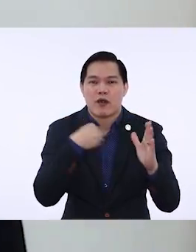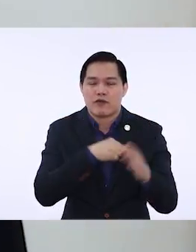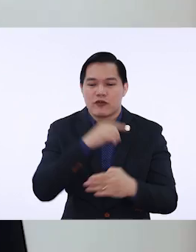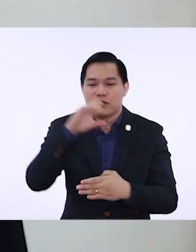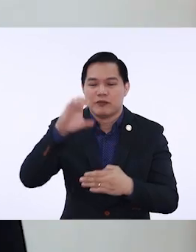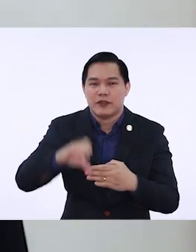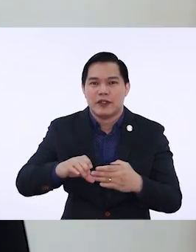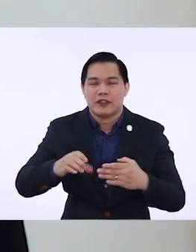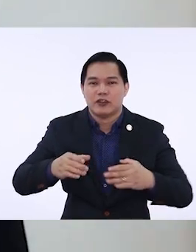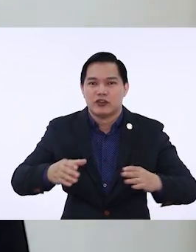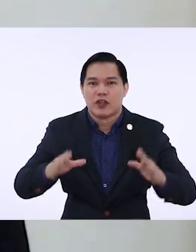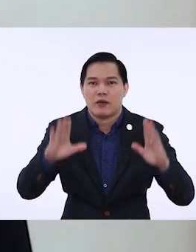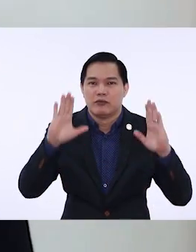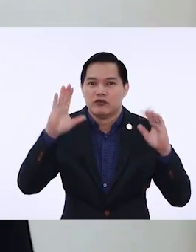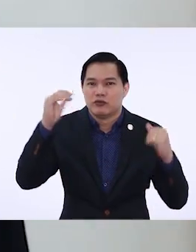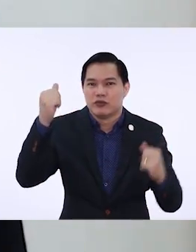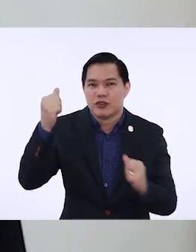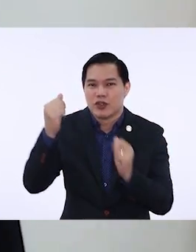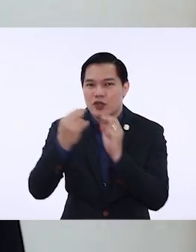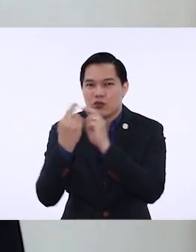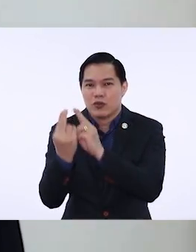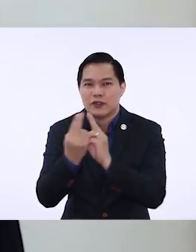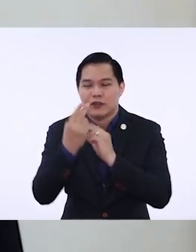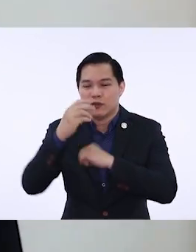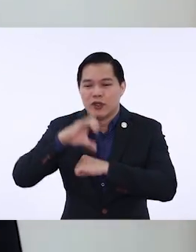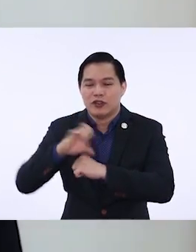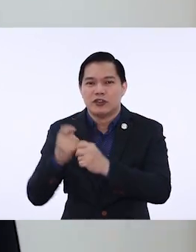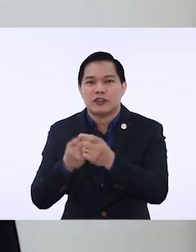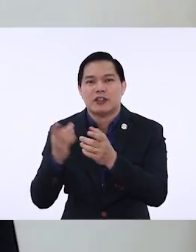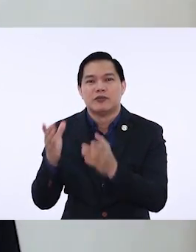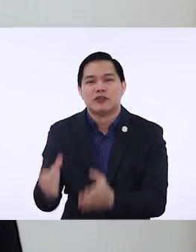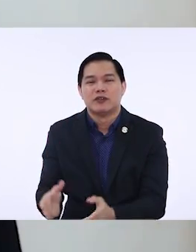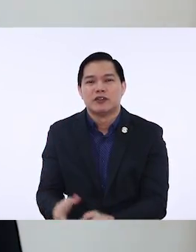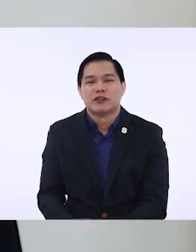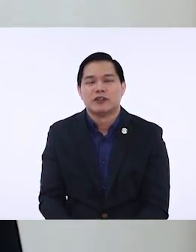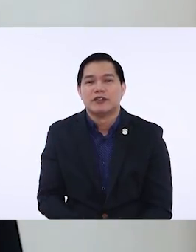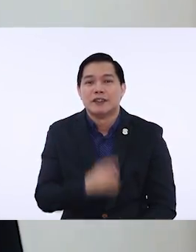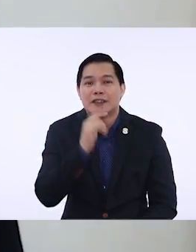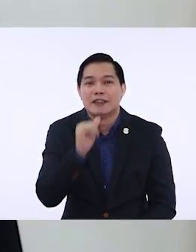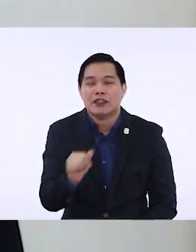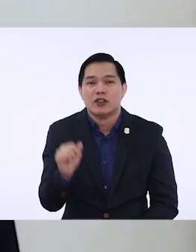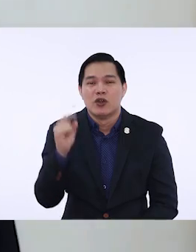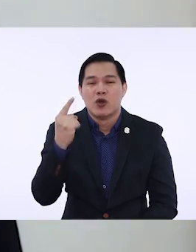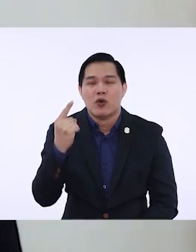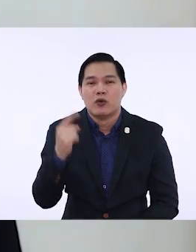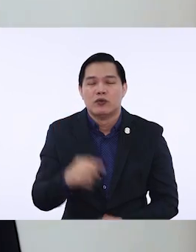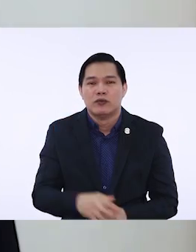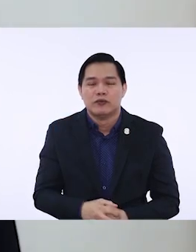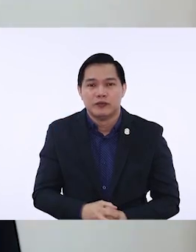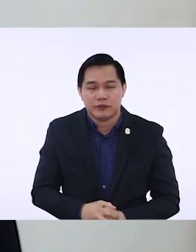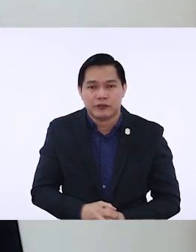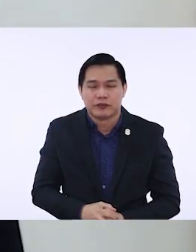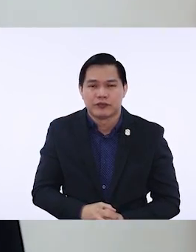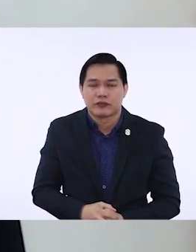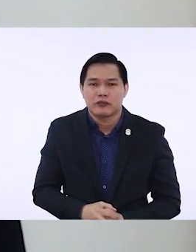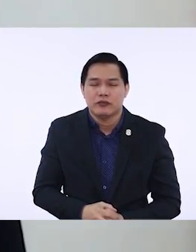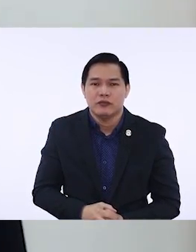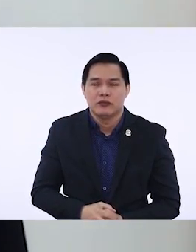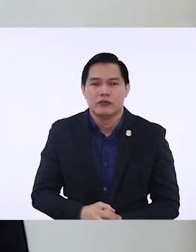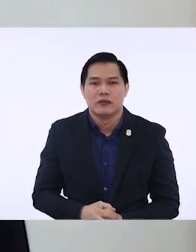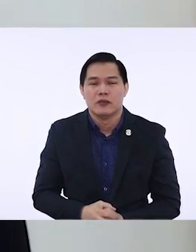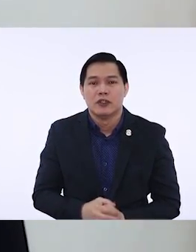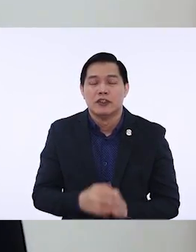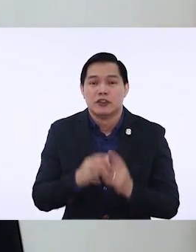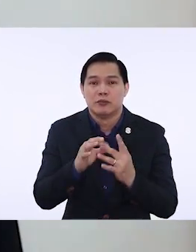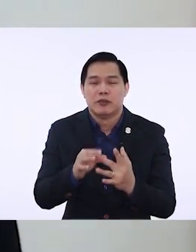complete submission and unity with the church administration, not only verbally, but certainly